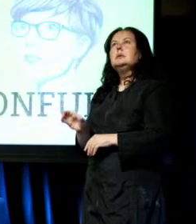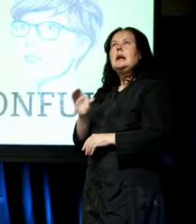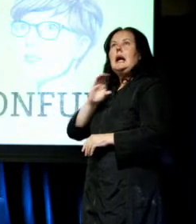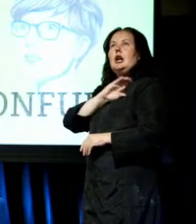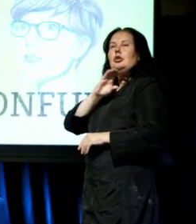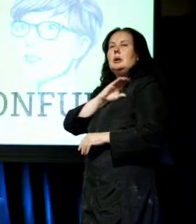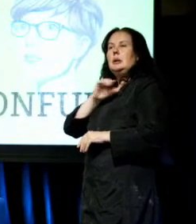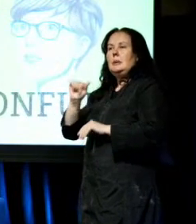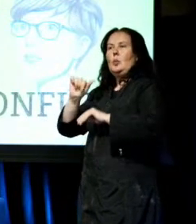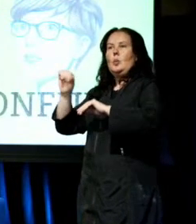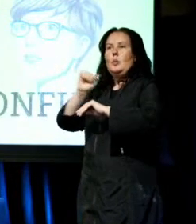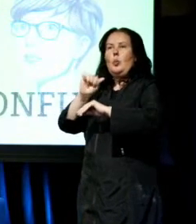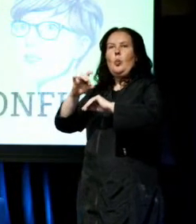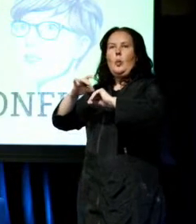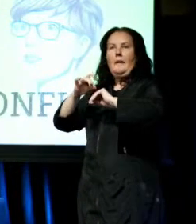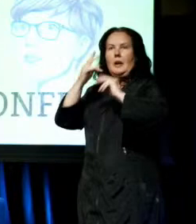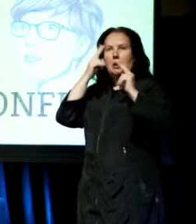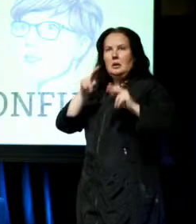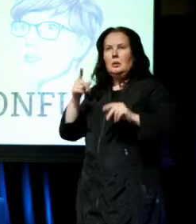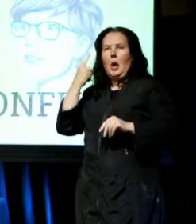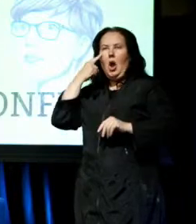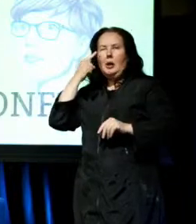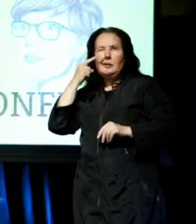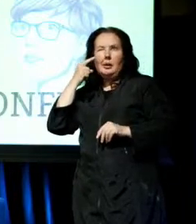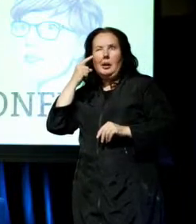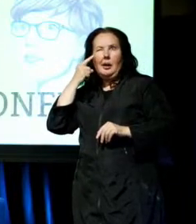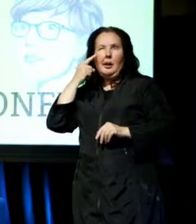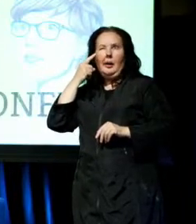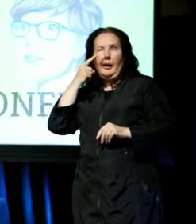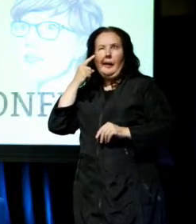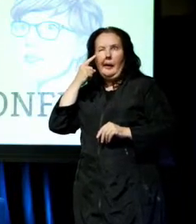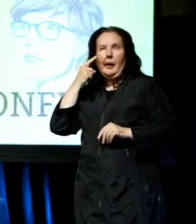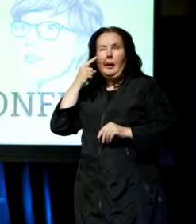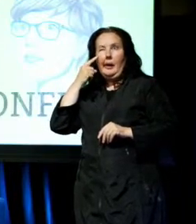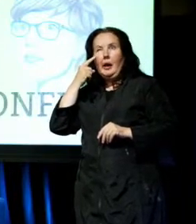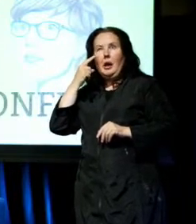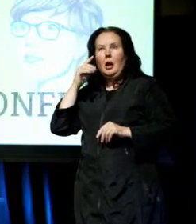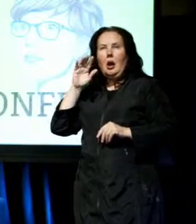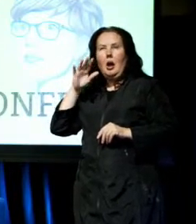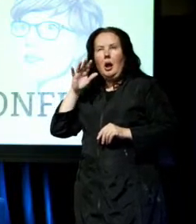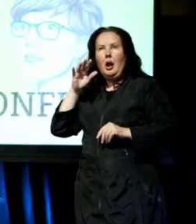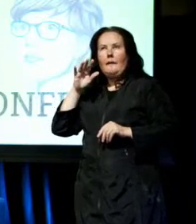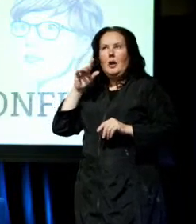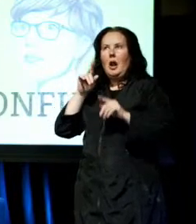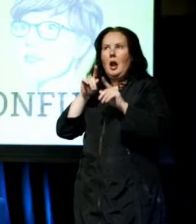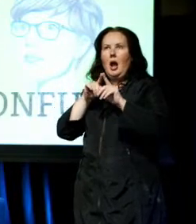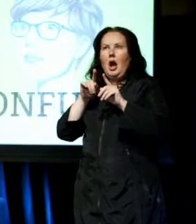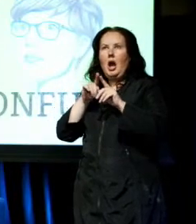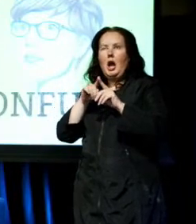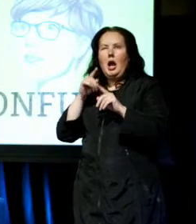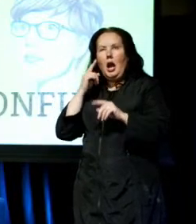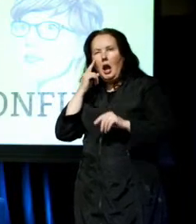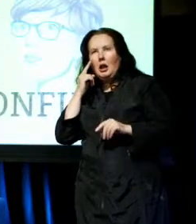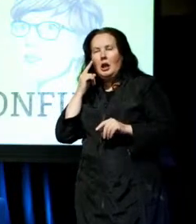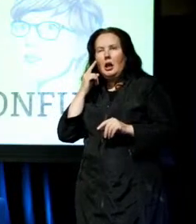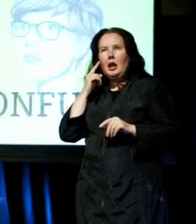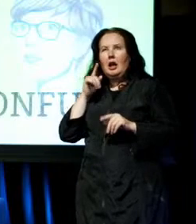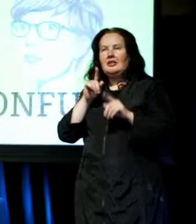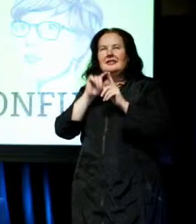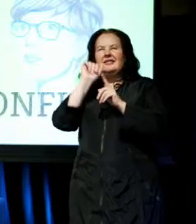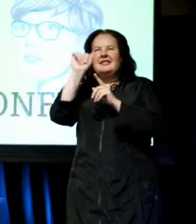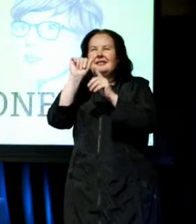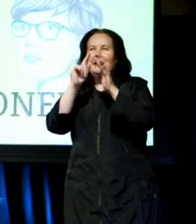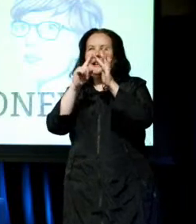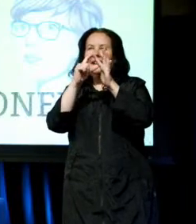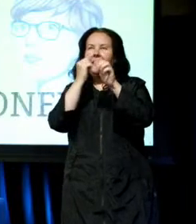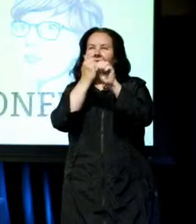died and then he had a weird twitch in his eye. And so, and the twitch was sort of, it was like a very Edgar Allan Poe, like